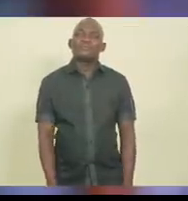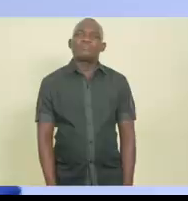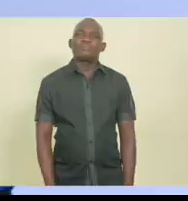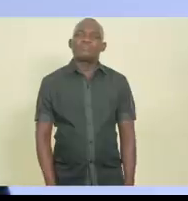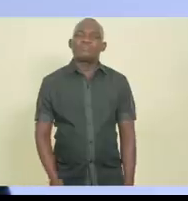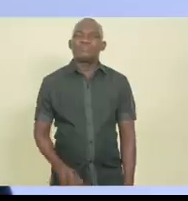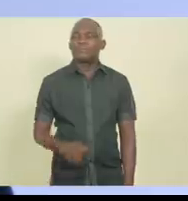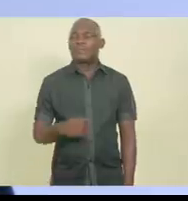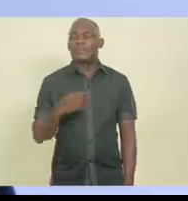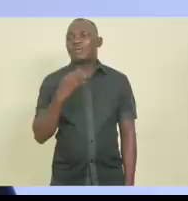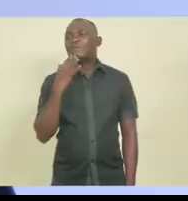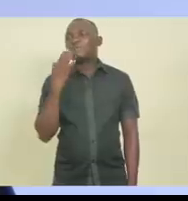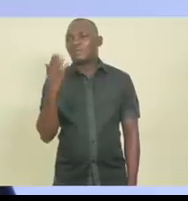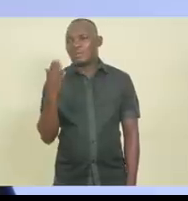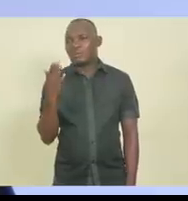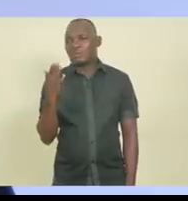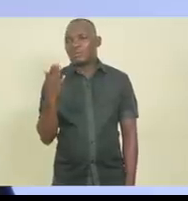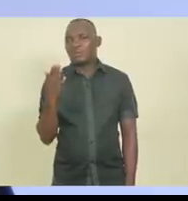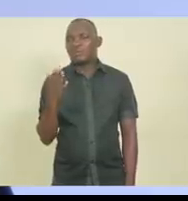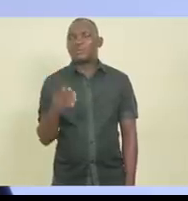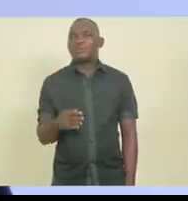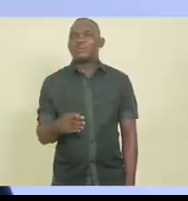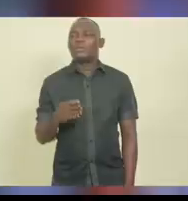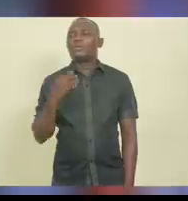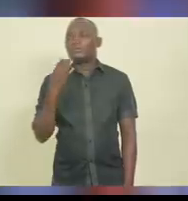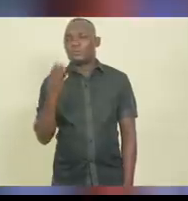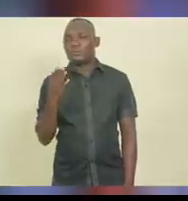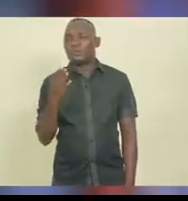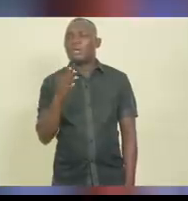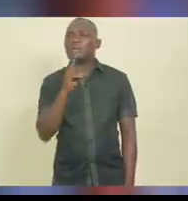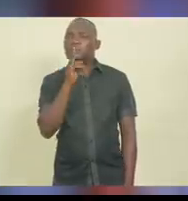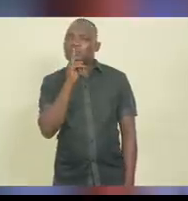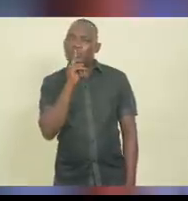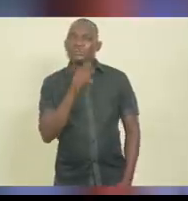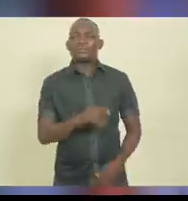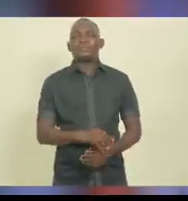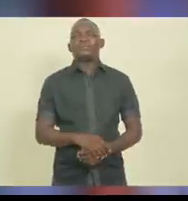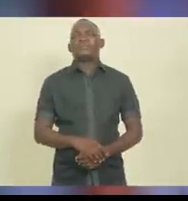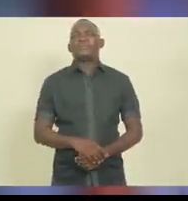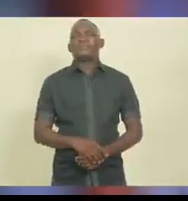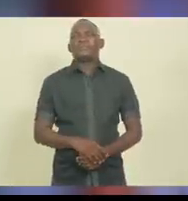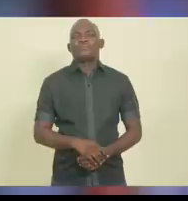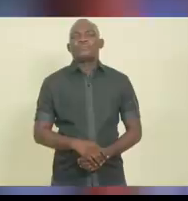Thank you for not taking advantage of me that night when you easily could have,